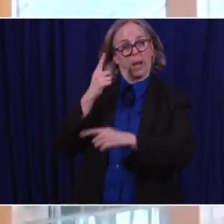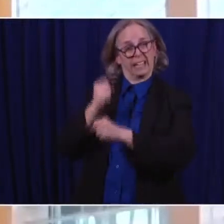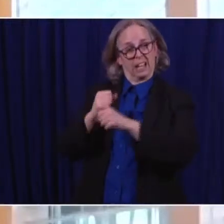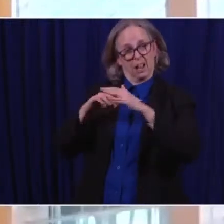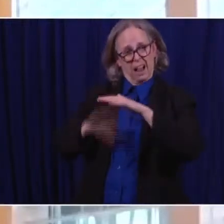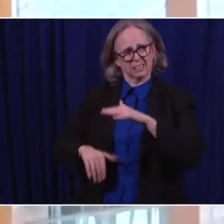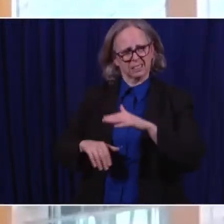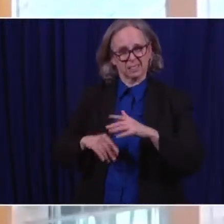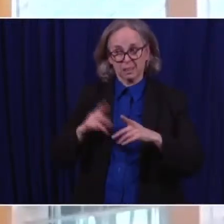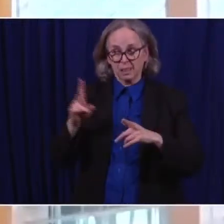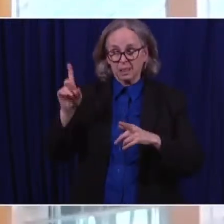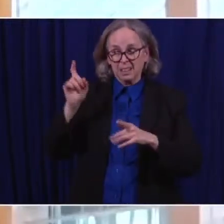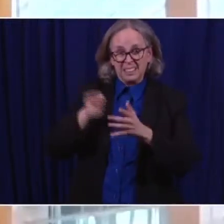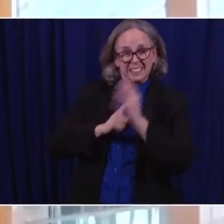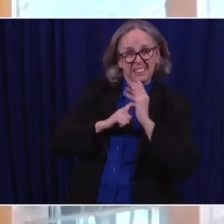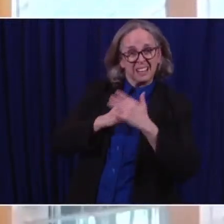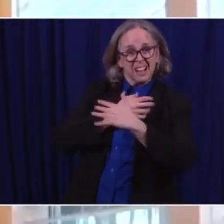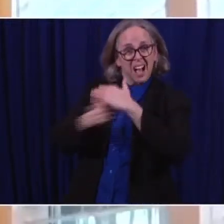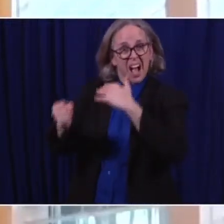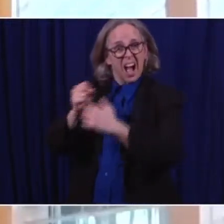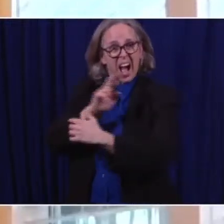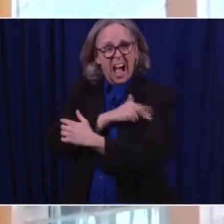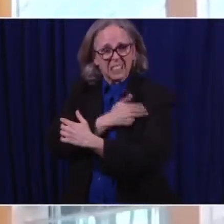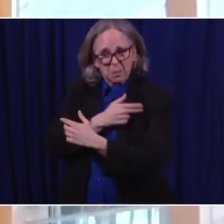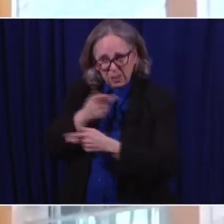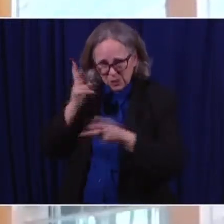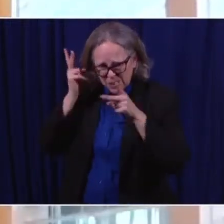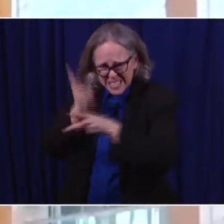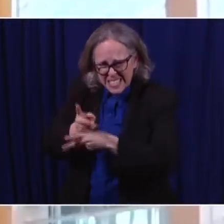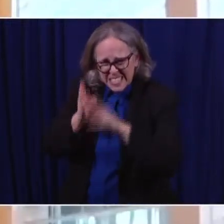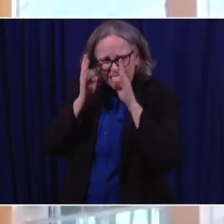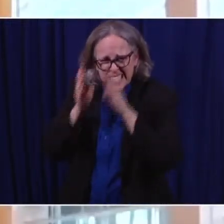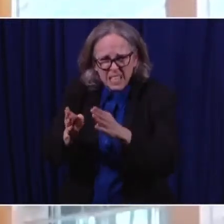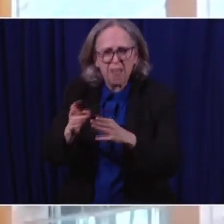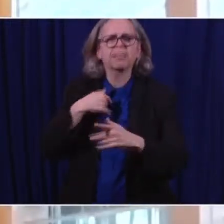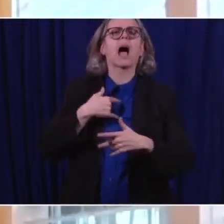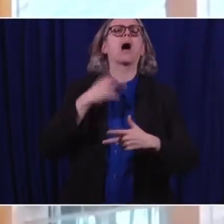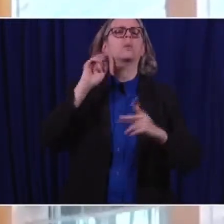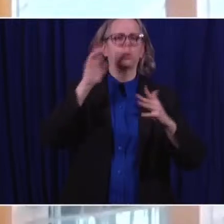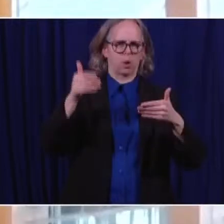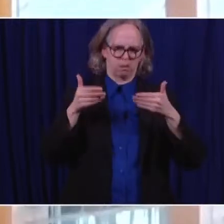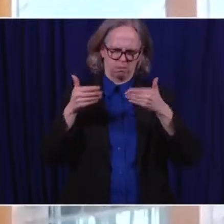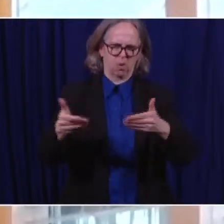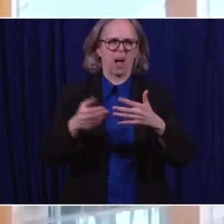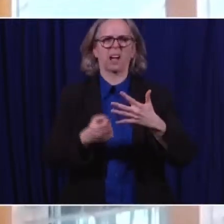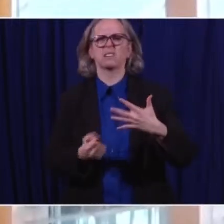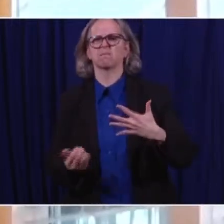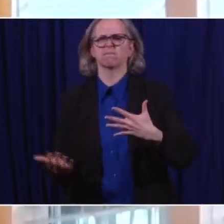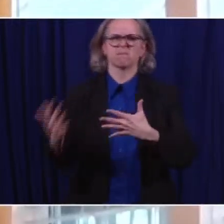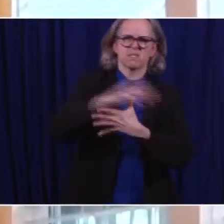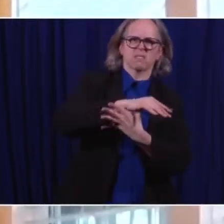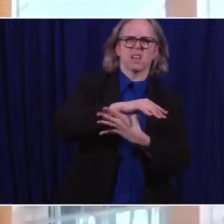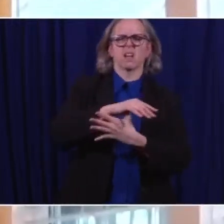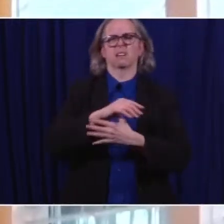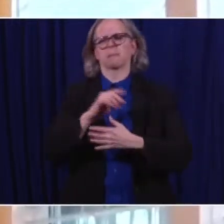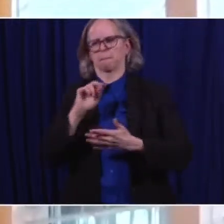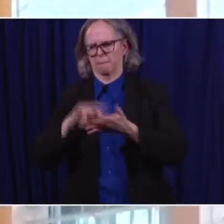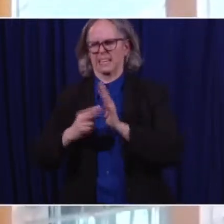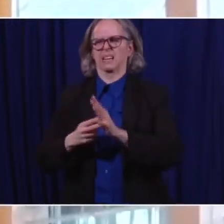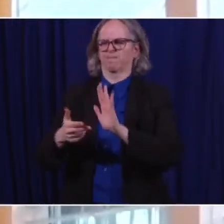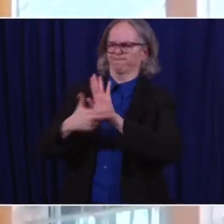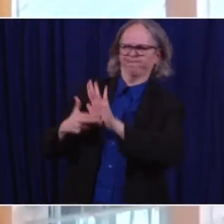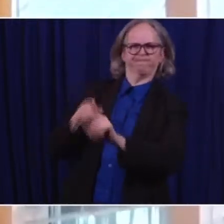good indicator for most conditions of very severe illness, we landed on